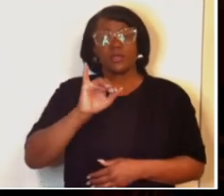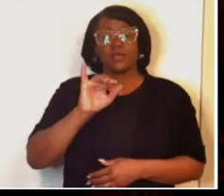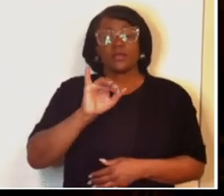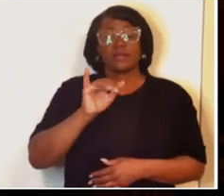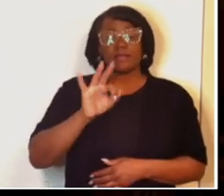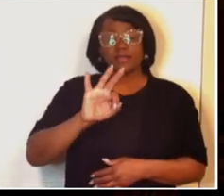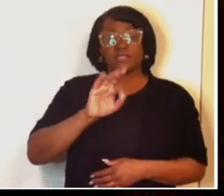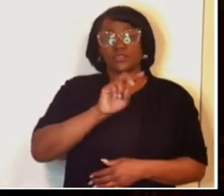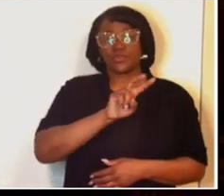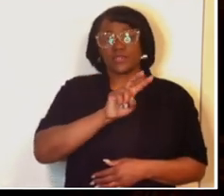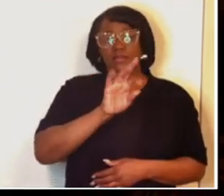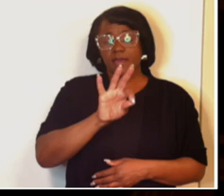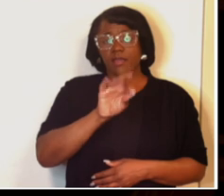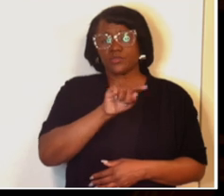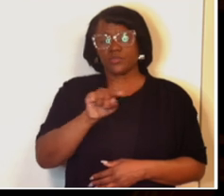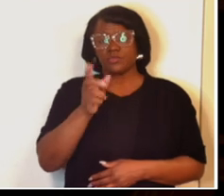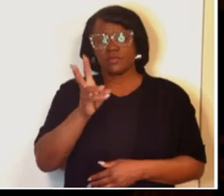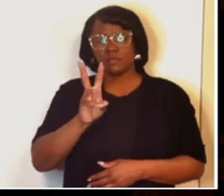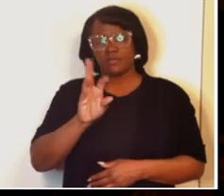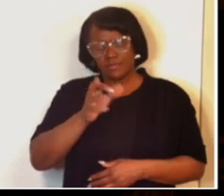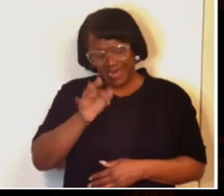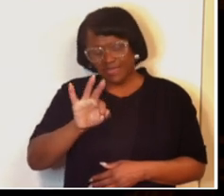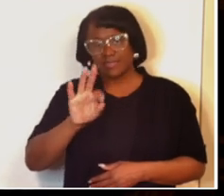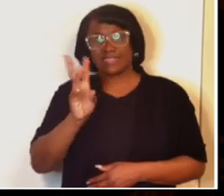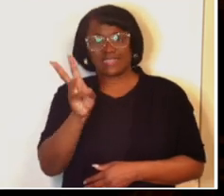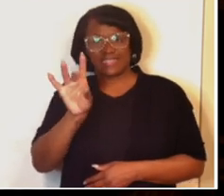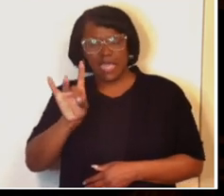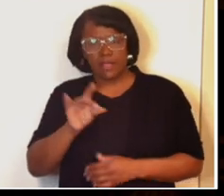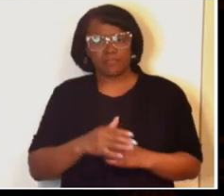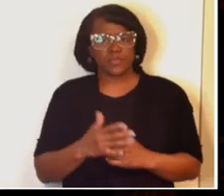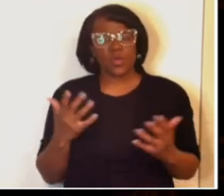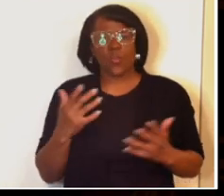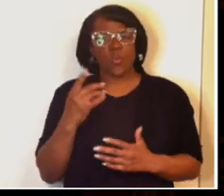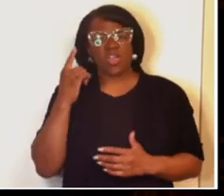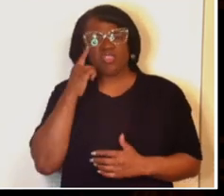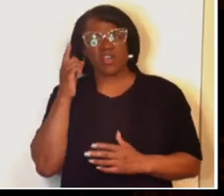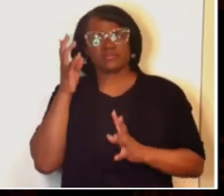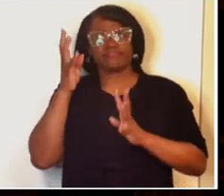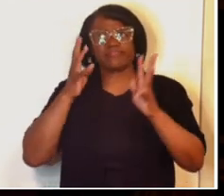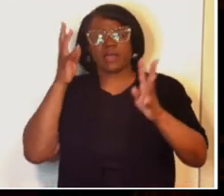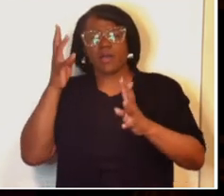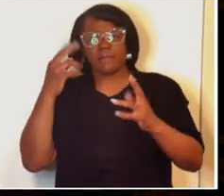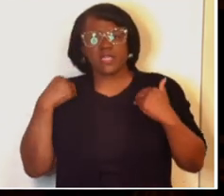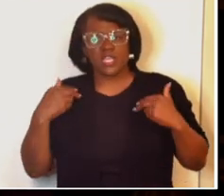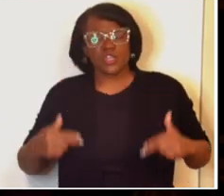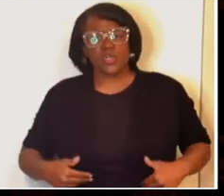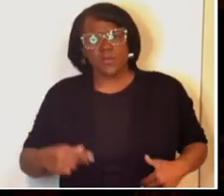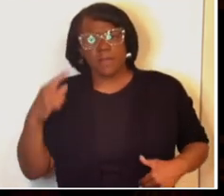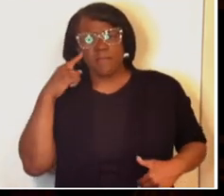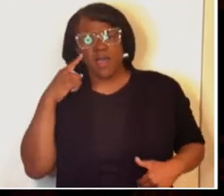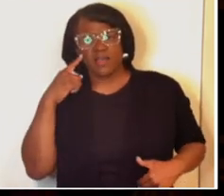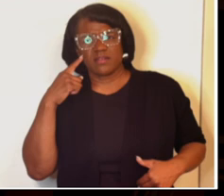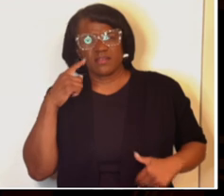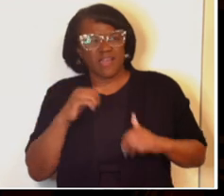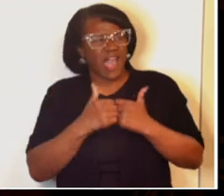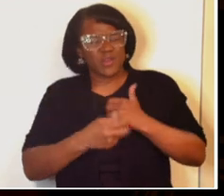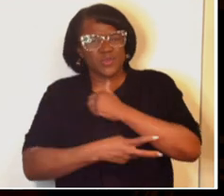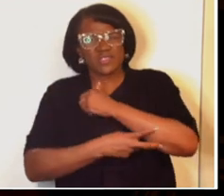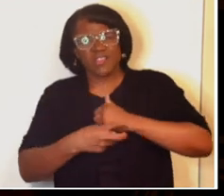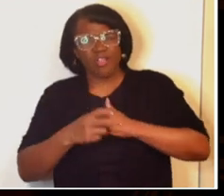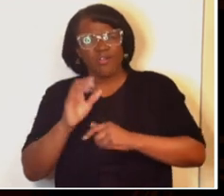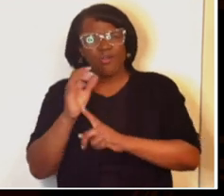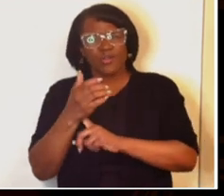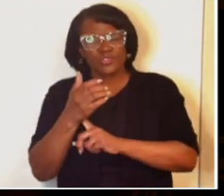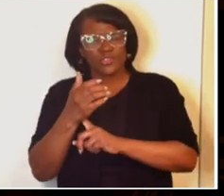1968. What thoughts are conjured in a human mind to steal culture, precious riches,